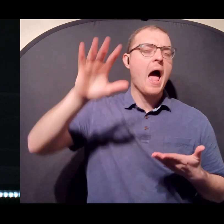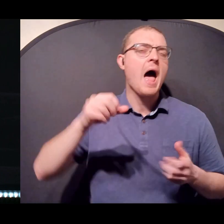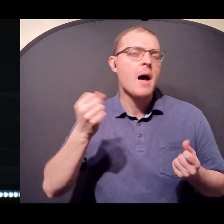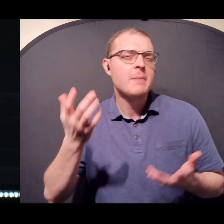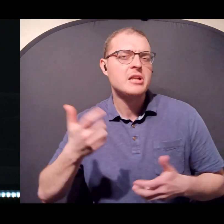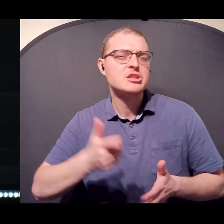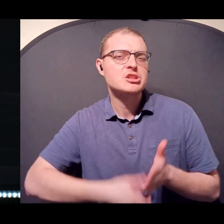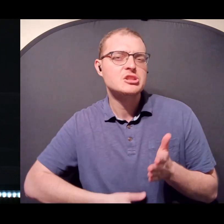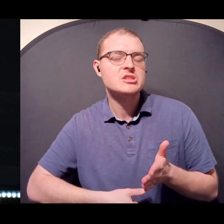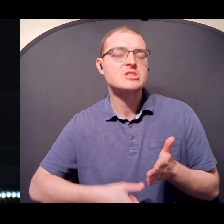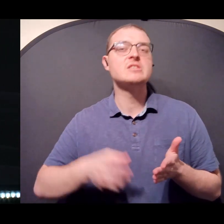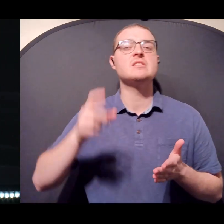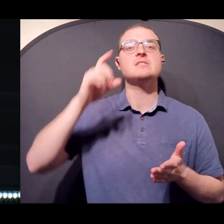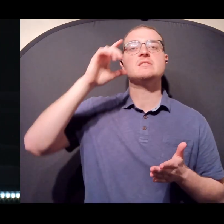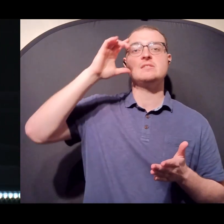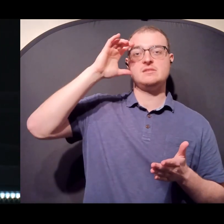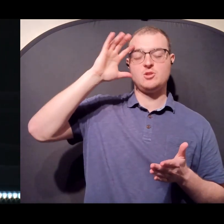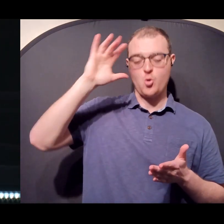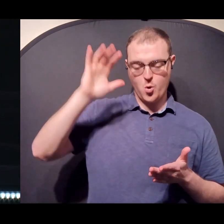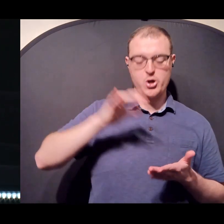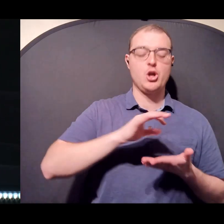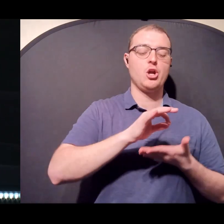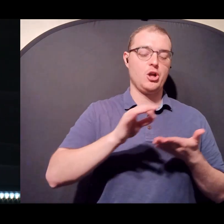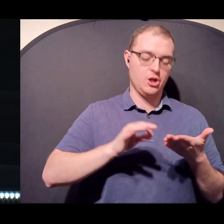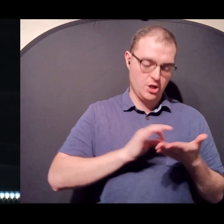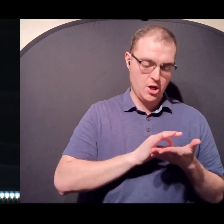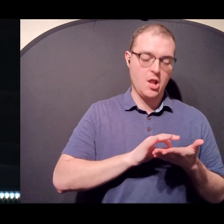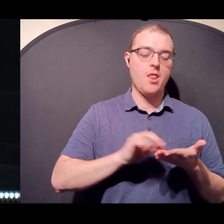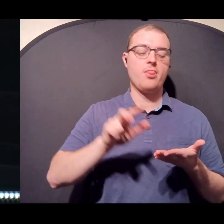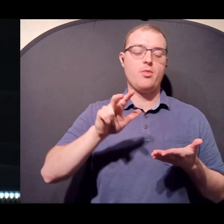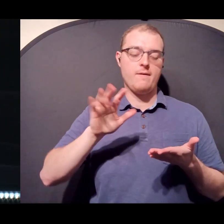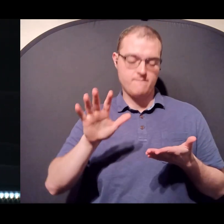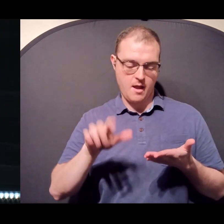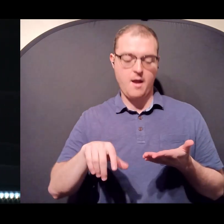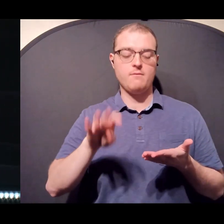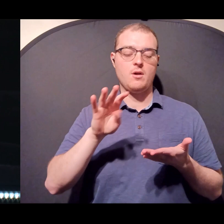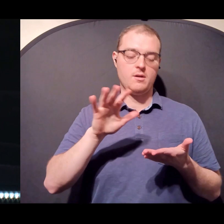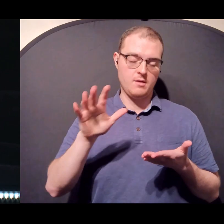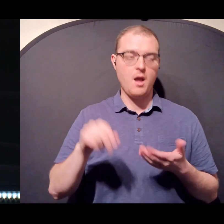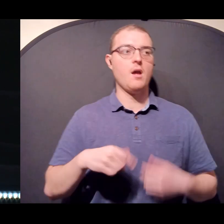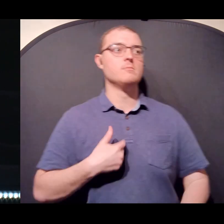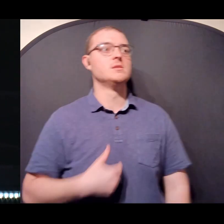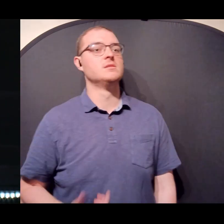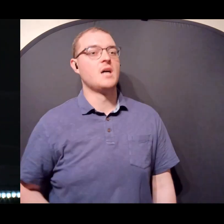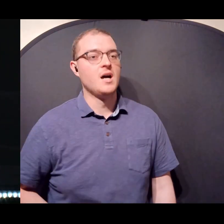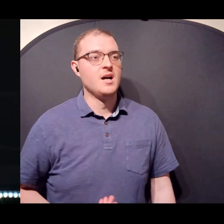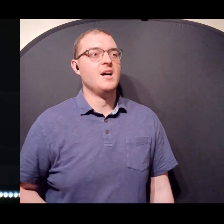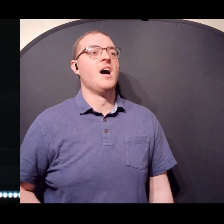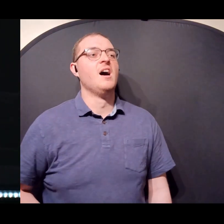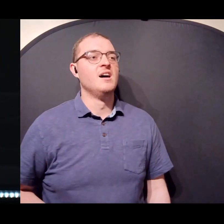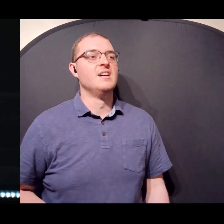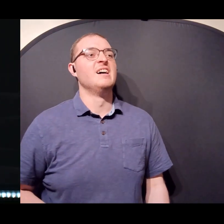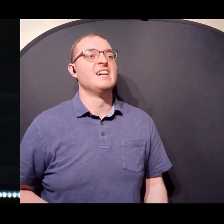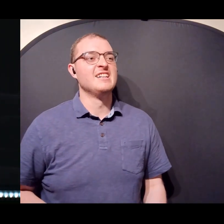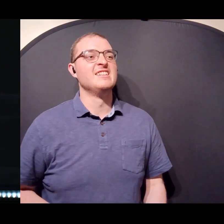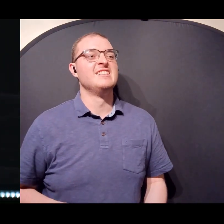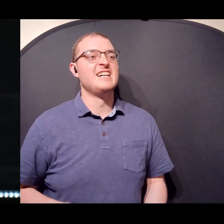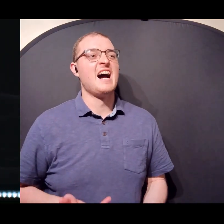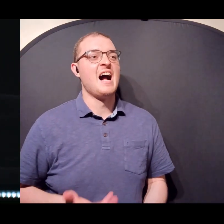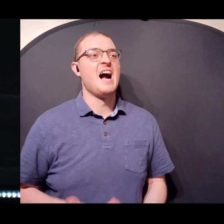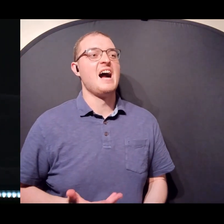quarter. How much was it? Okay. 35. And I'm dying. I'm like,